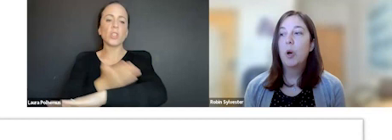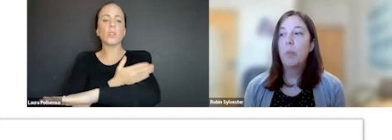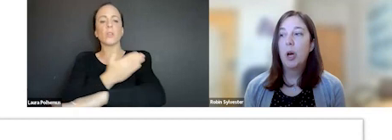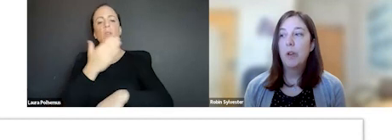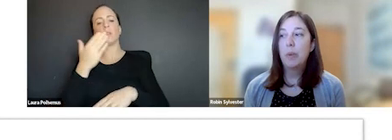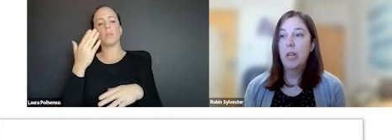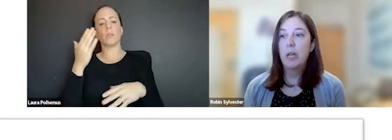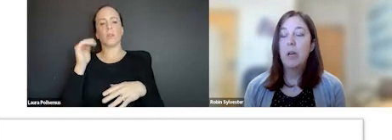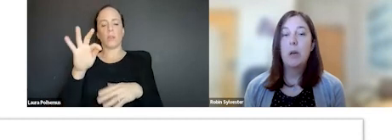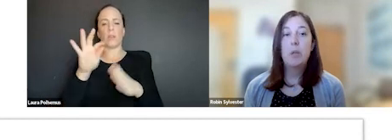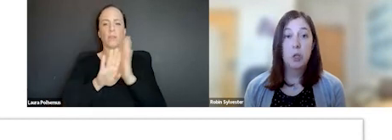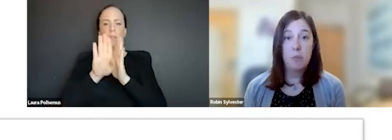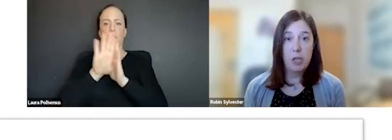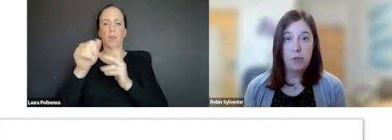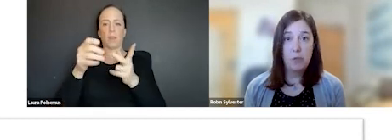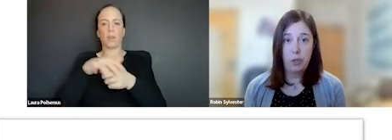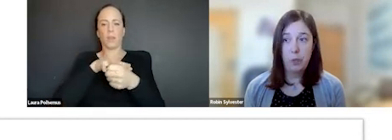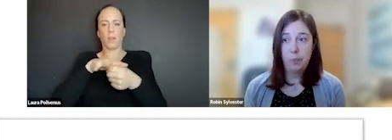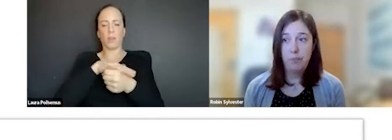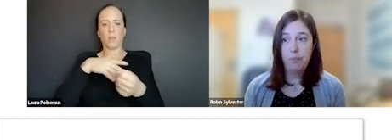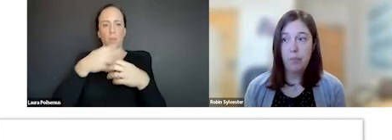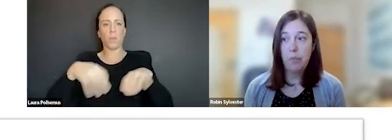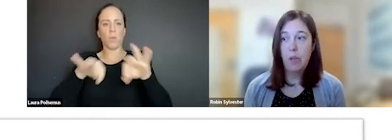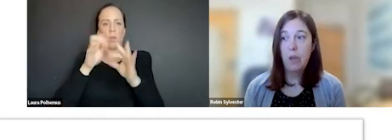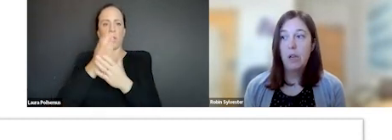an important part of your plan, it might not be a good match for you.